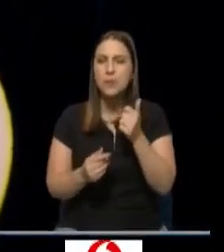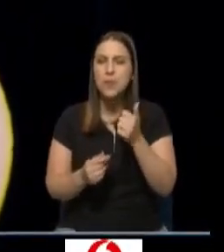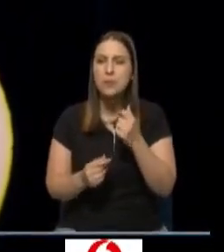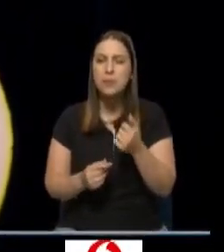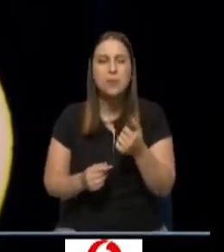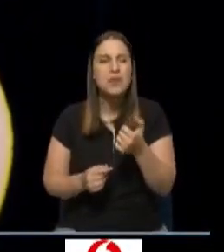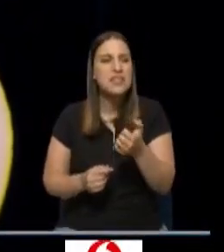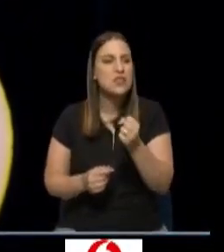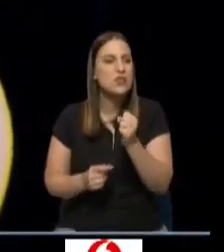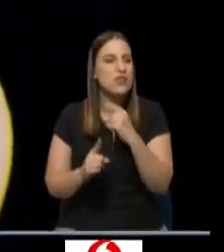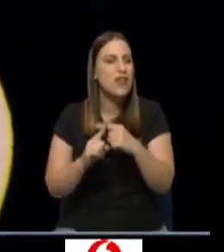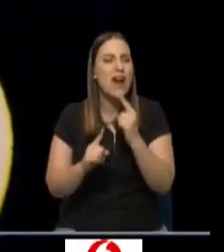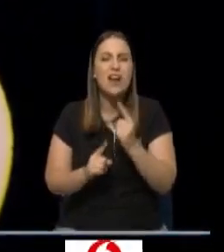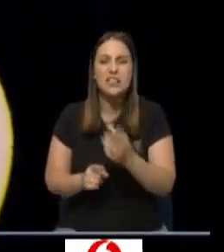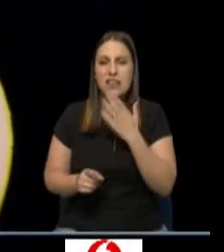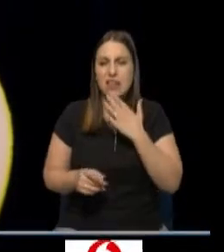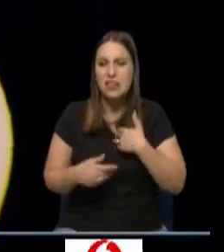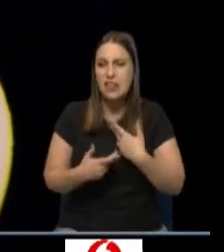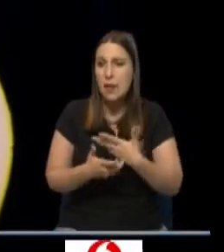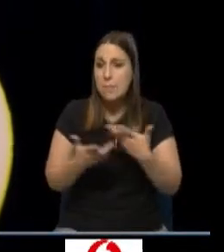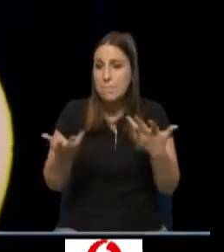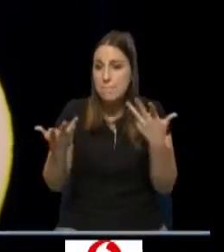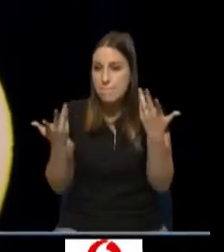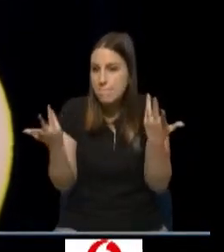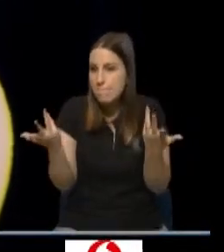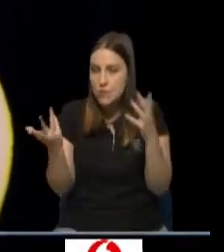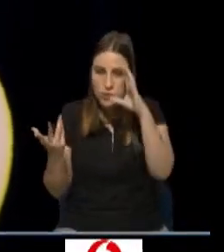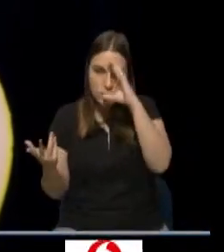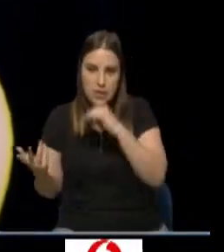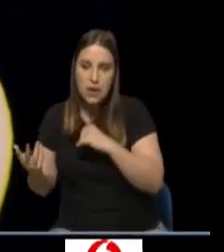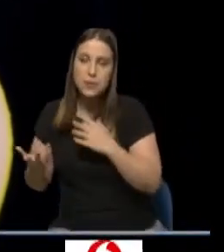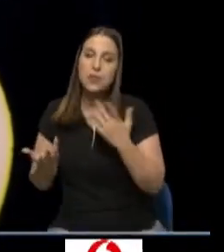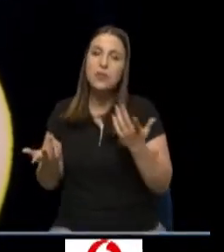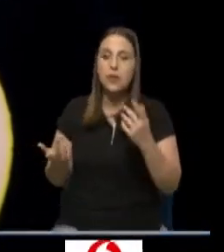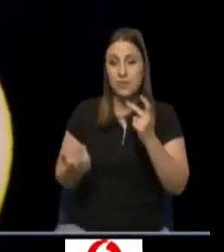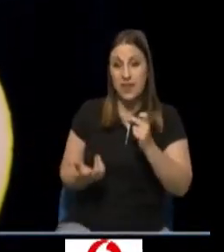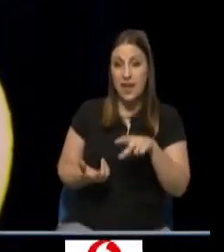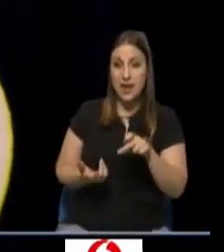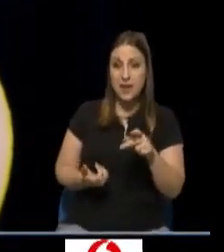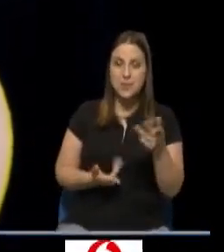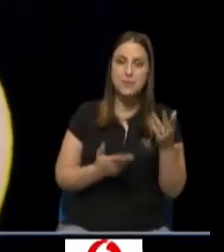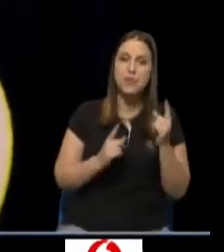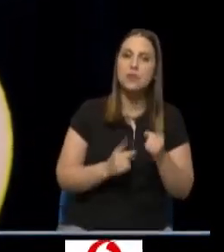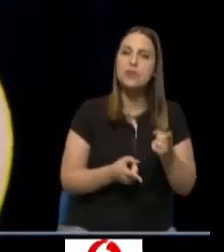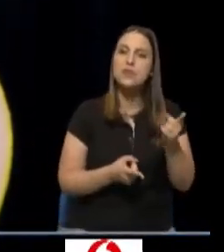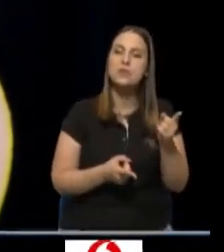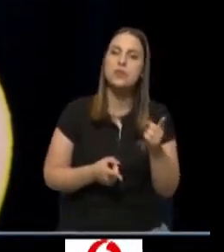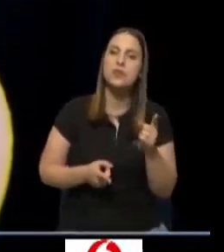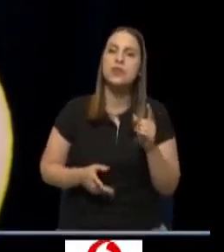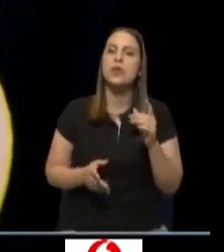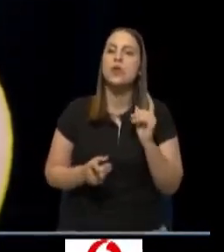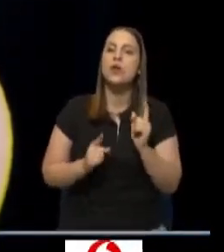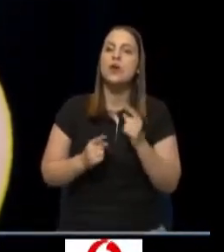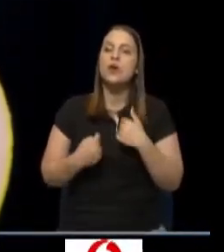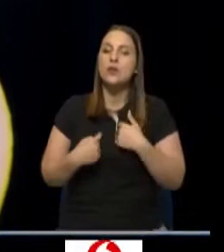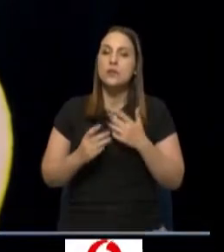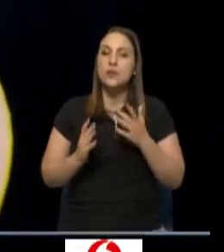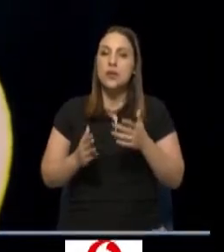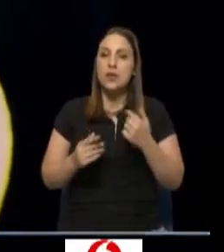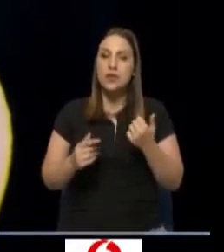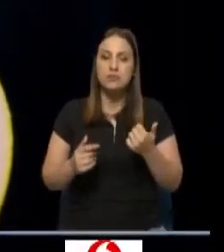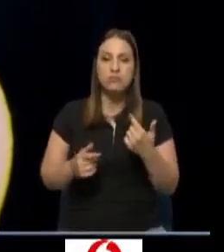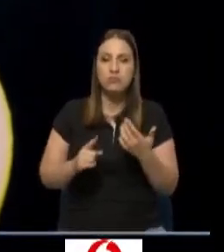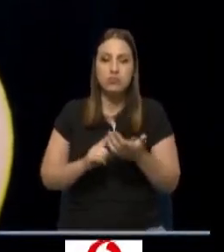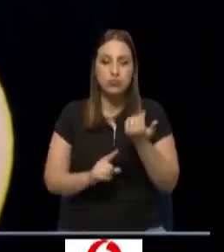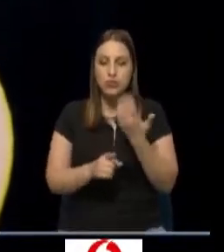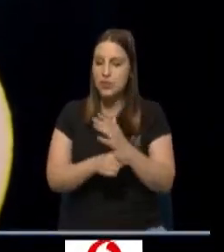understood the benefits that 5G may bring, beginning with you, Anna, the potential that what we're going to gain